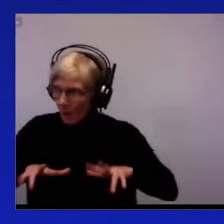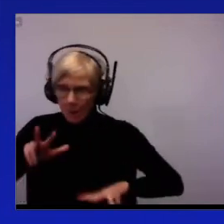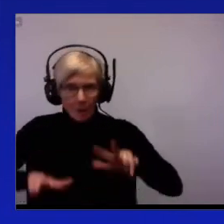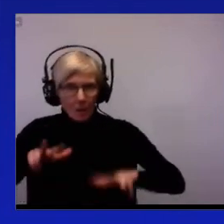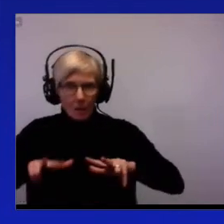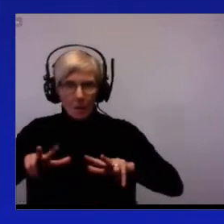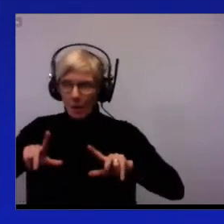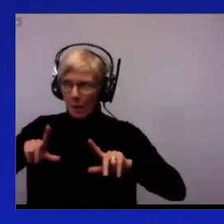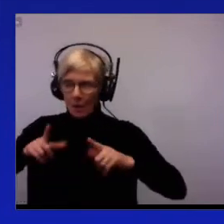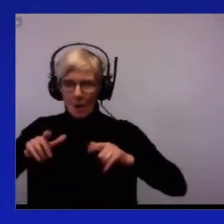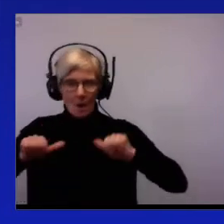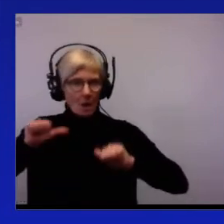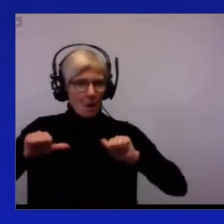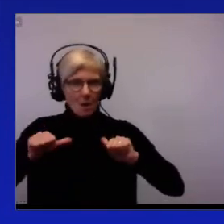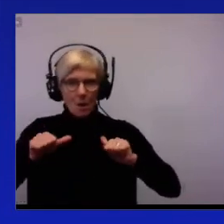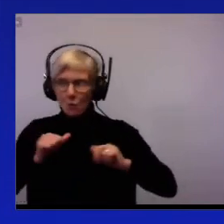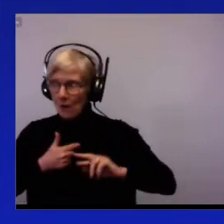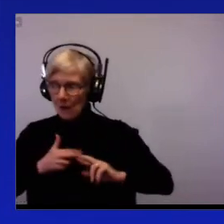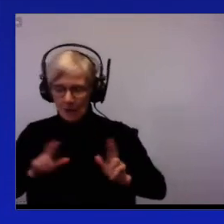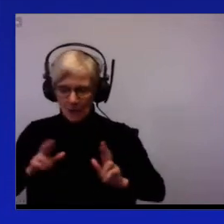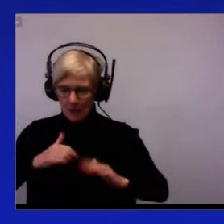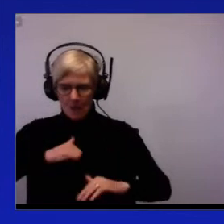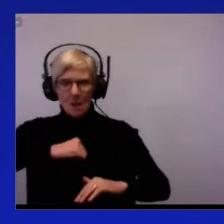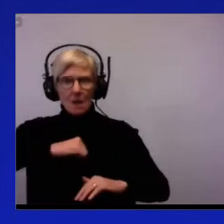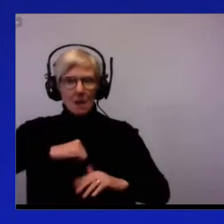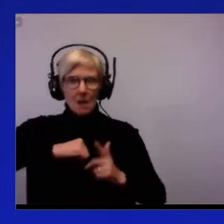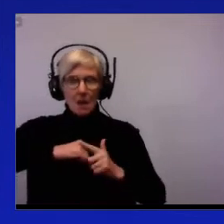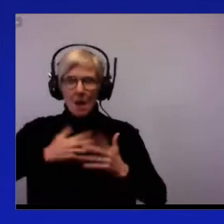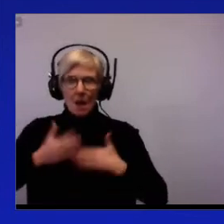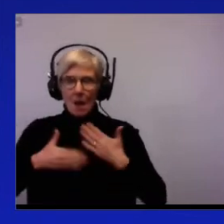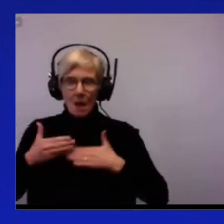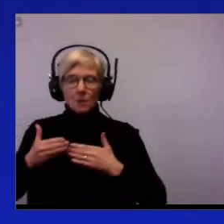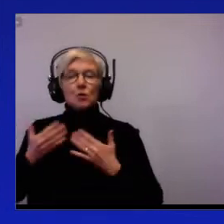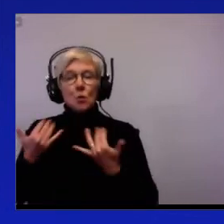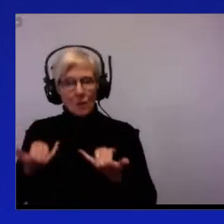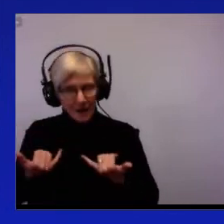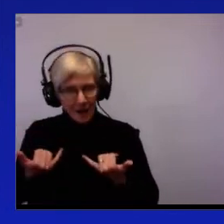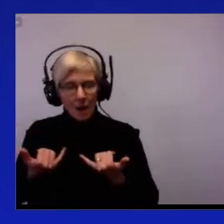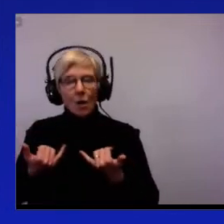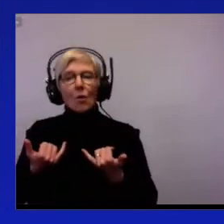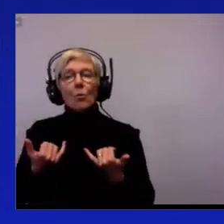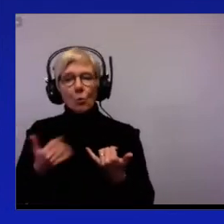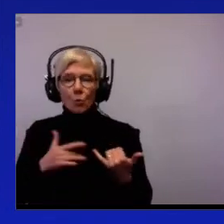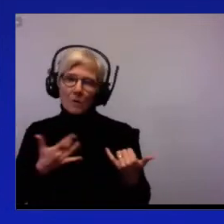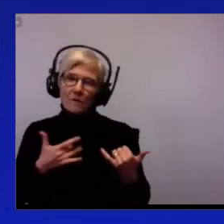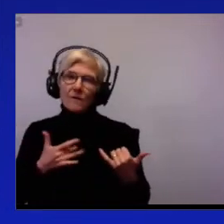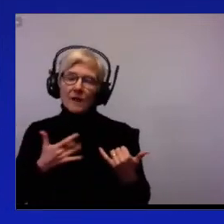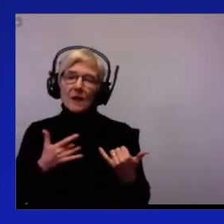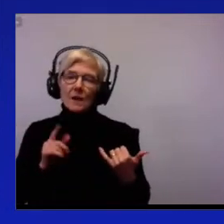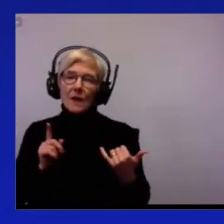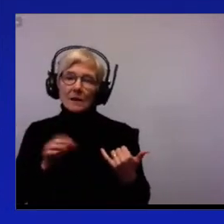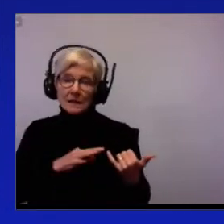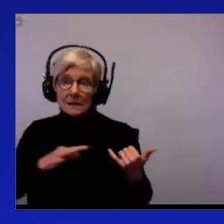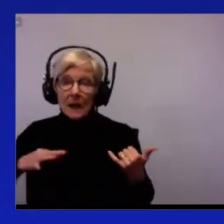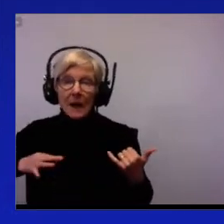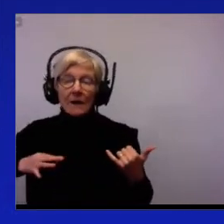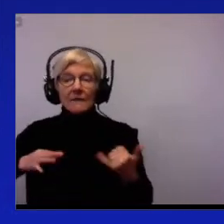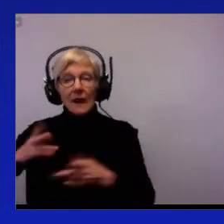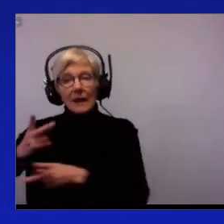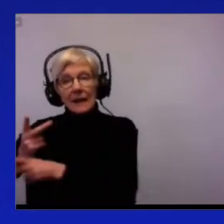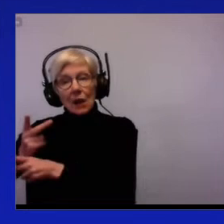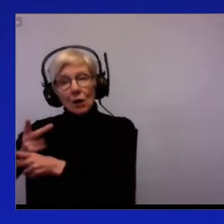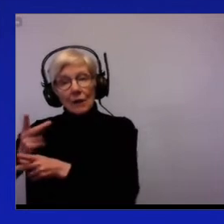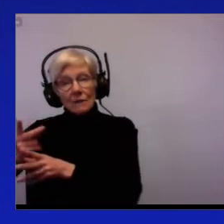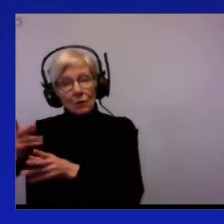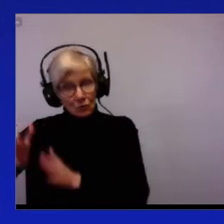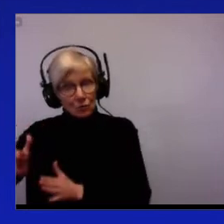their questions answered. And so what we anticipate is that percentage covered will grow over time. People